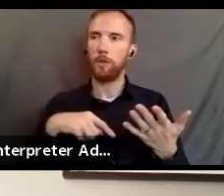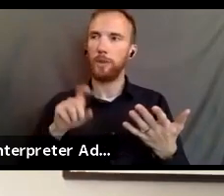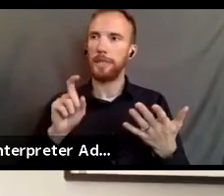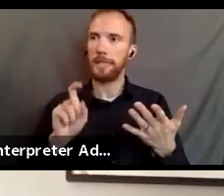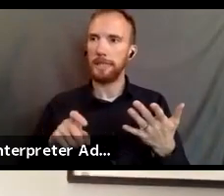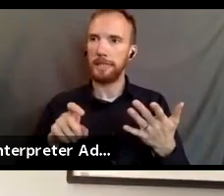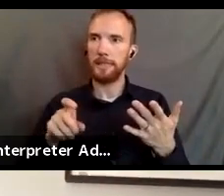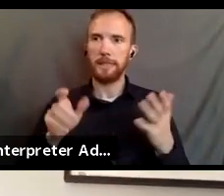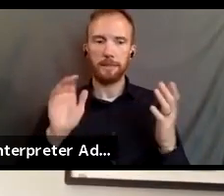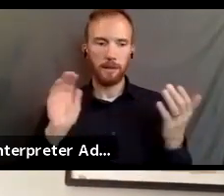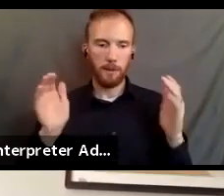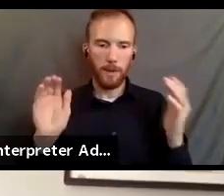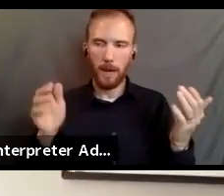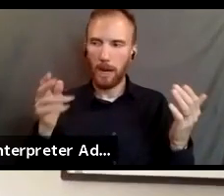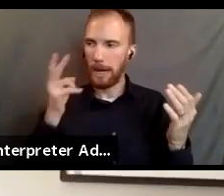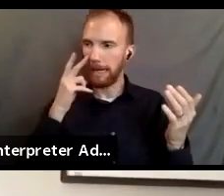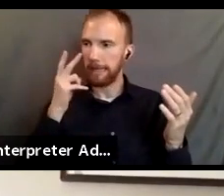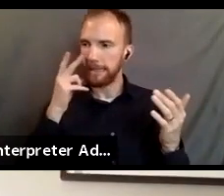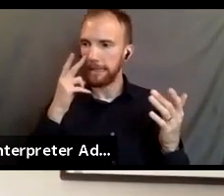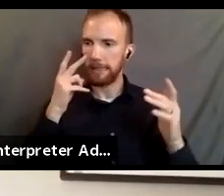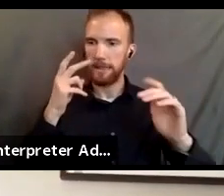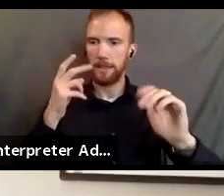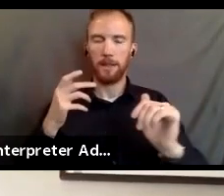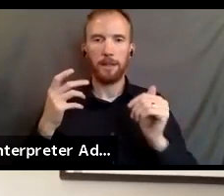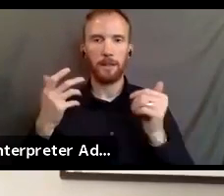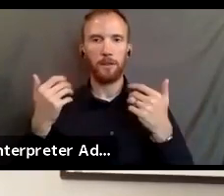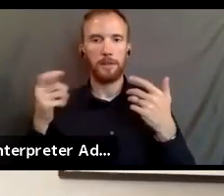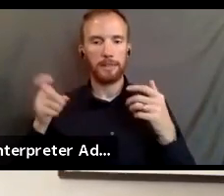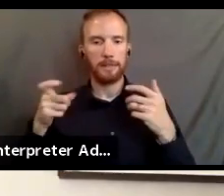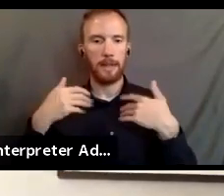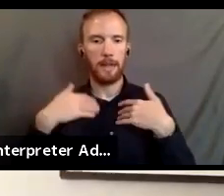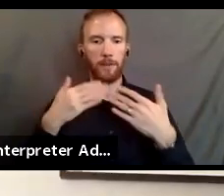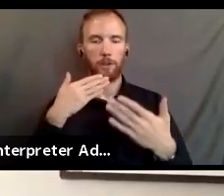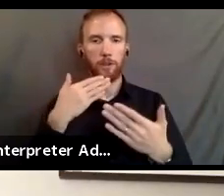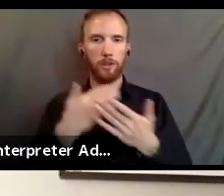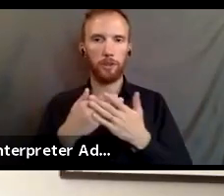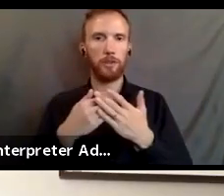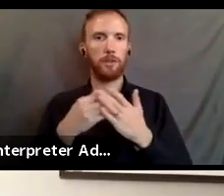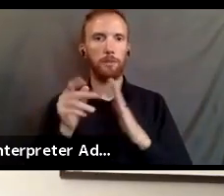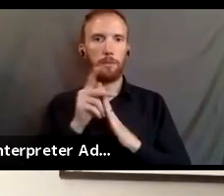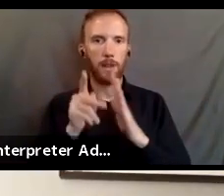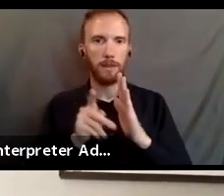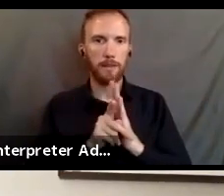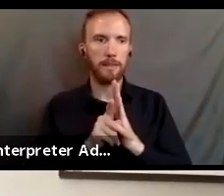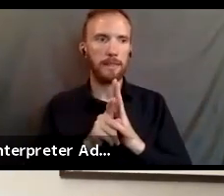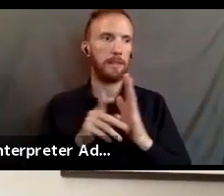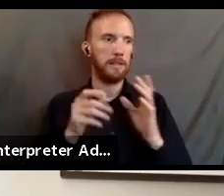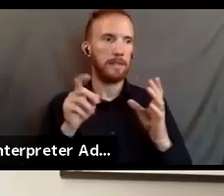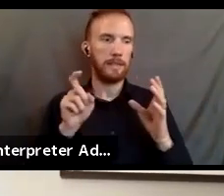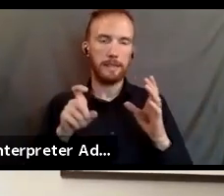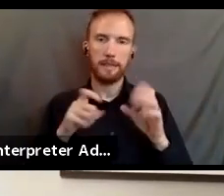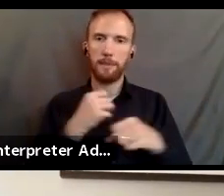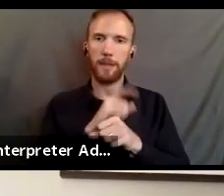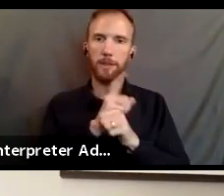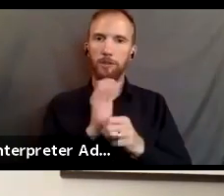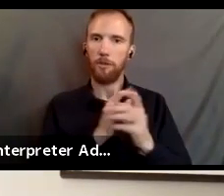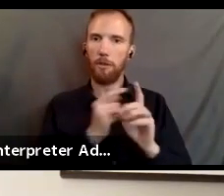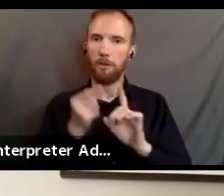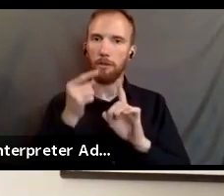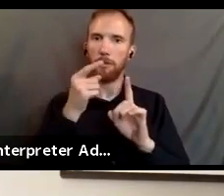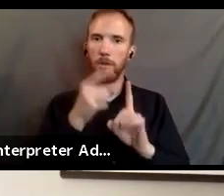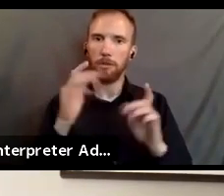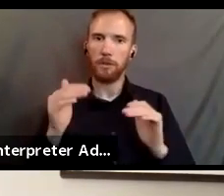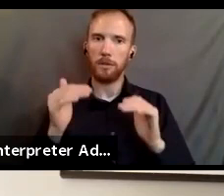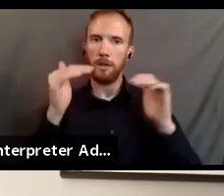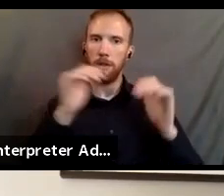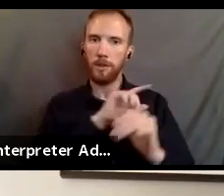have to have the sros when we have these policies and we see it injustice and inequality and the lack of equity despite the